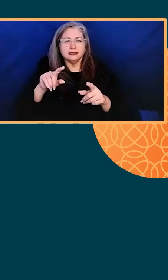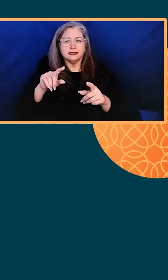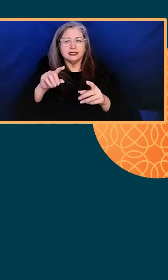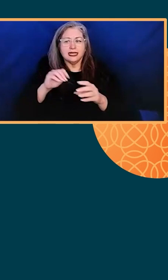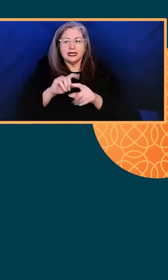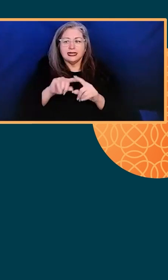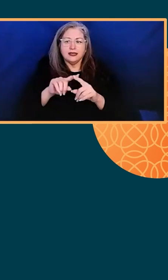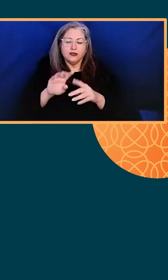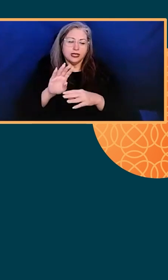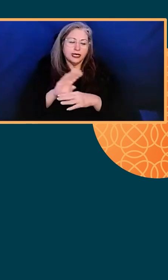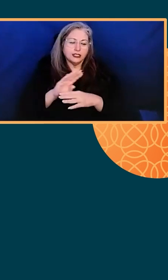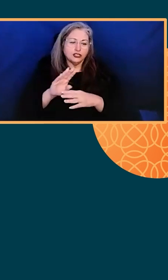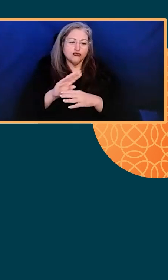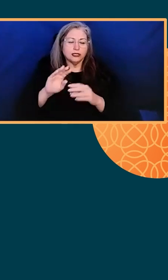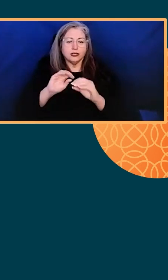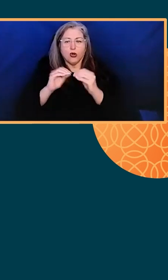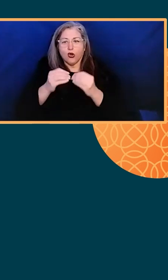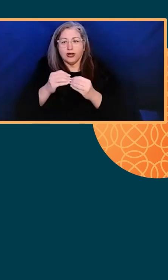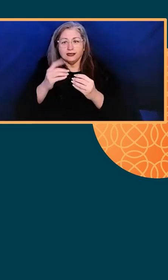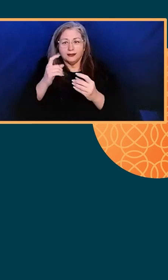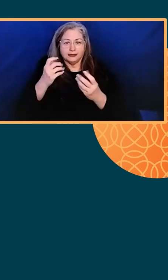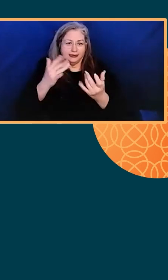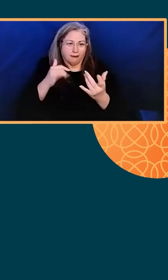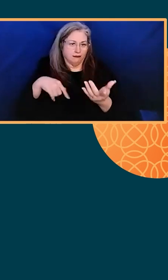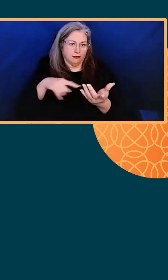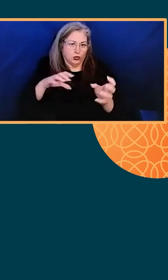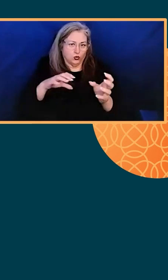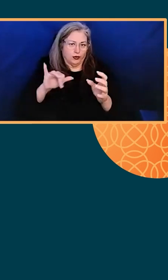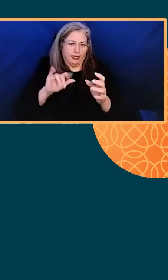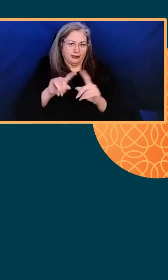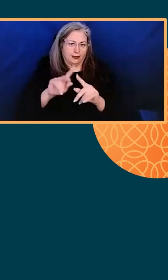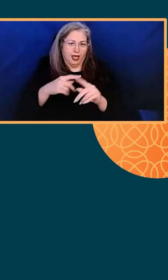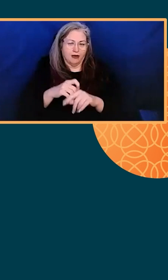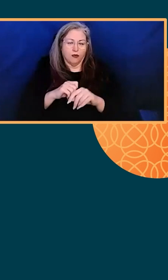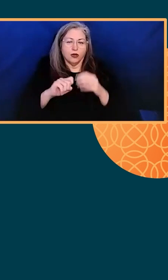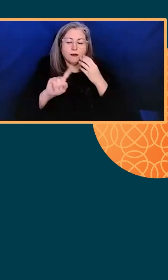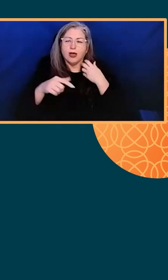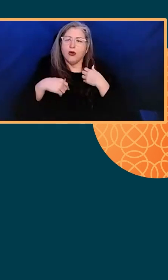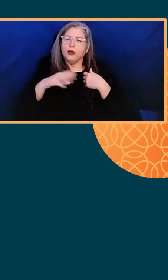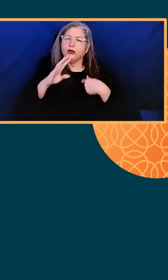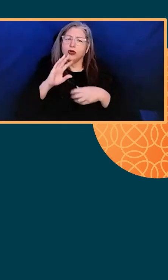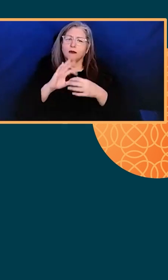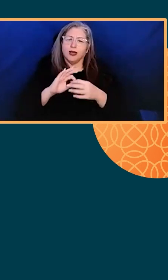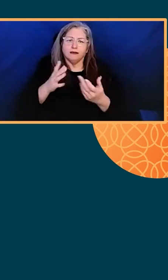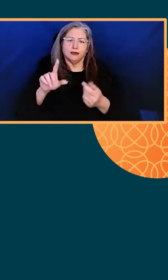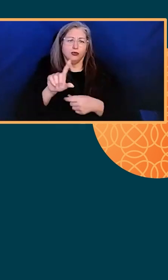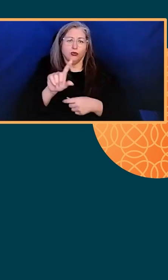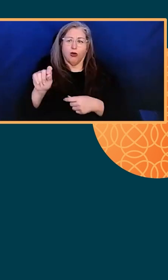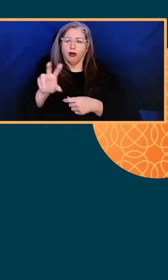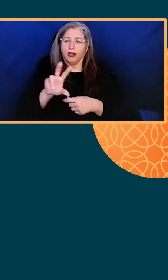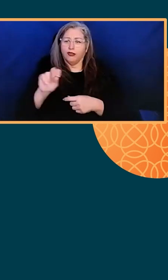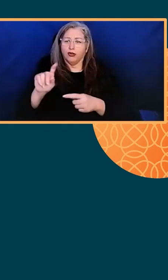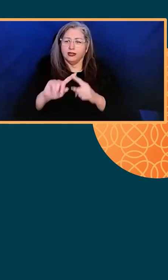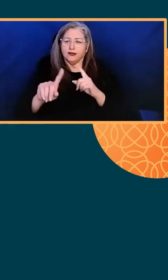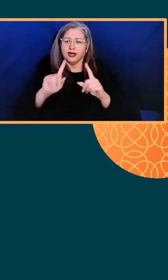industries and organizations on a daily basis, as many of us are here, right? We're talking about 20, 30 conversations